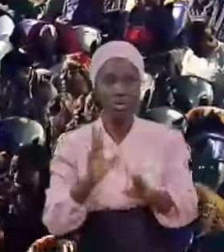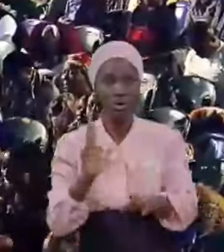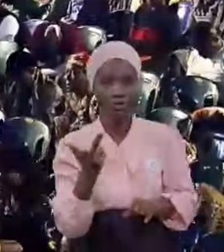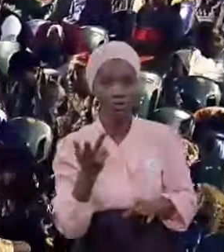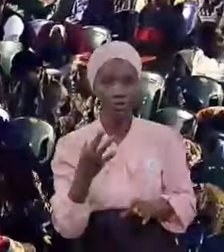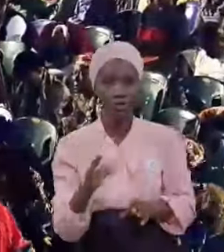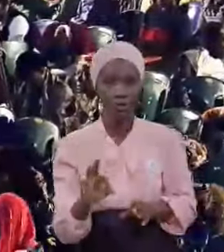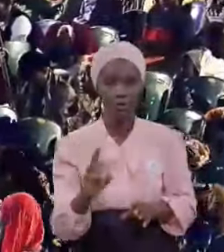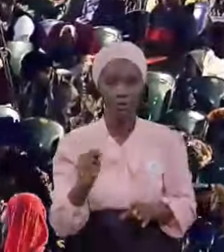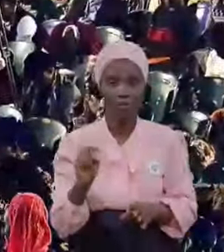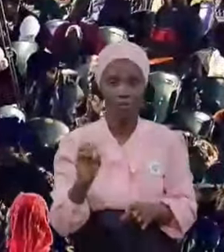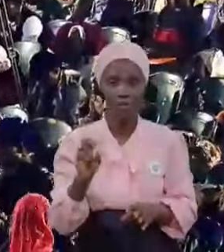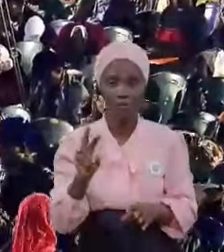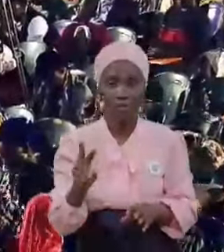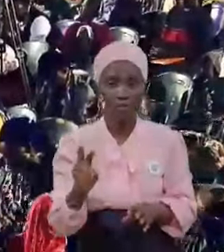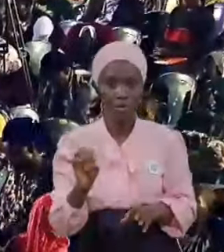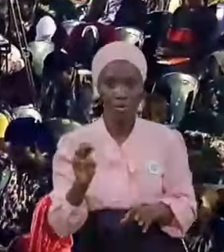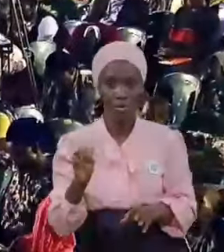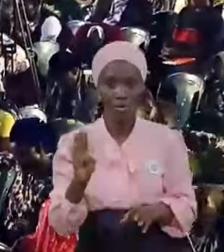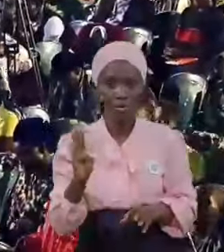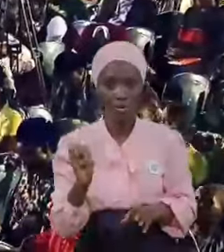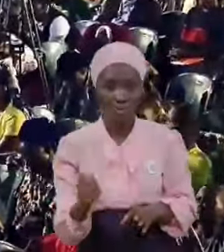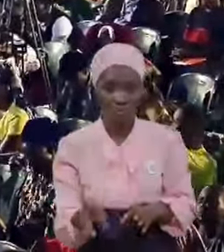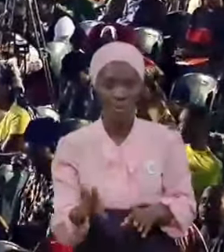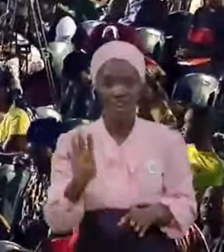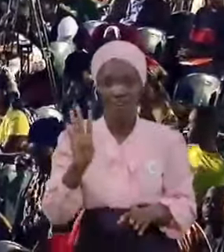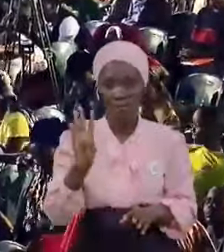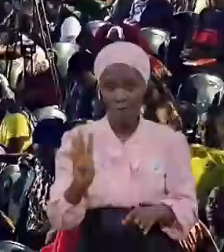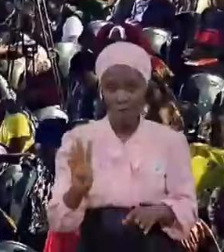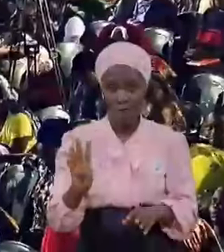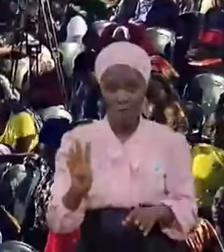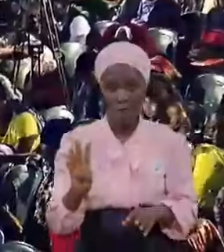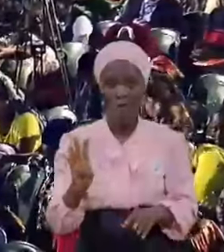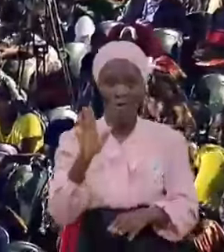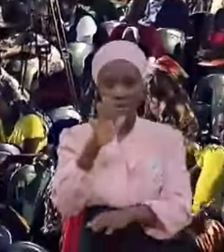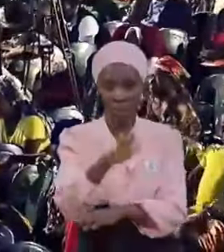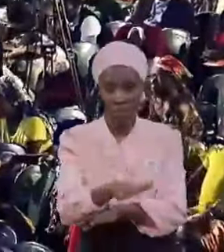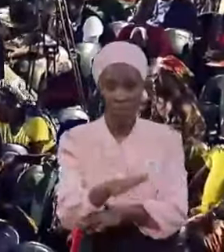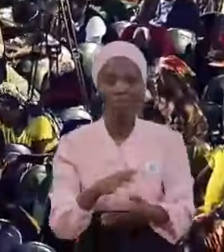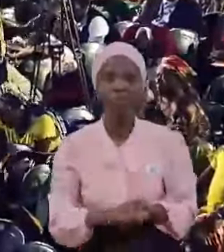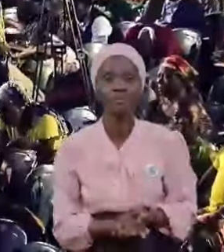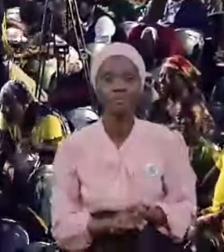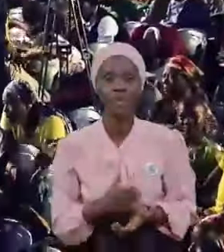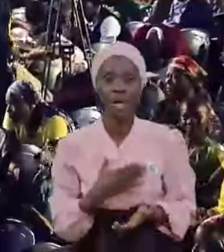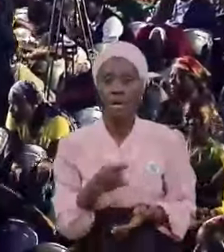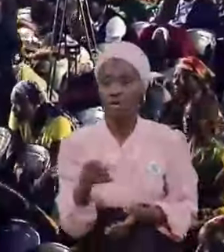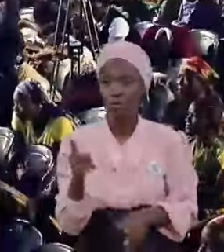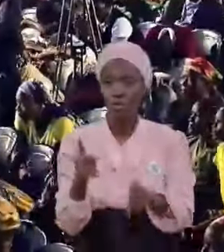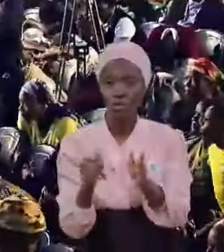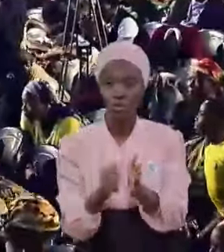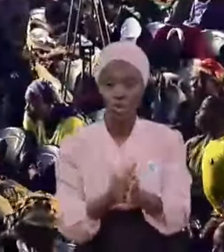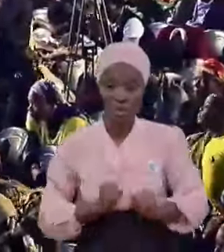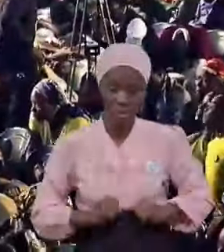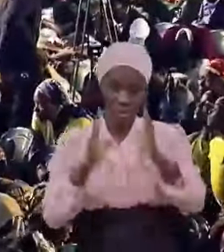4 p.m. And for those who gave their life online, there is going to be online banquet too,